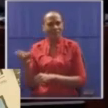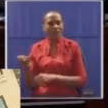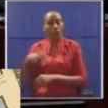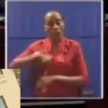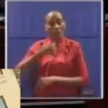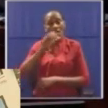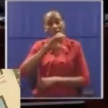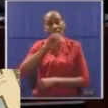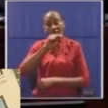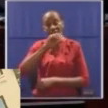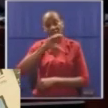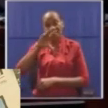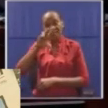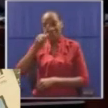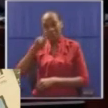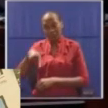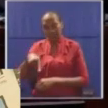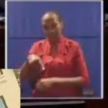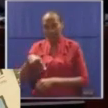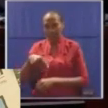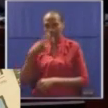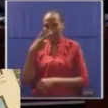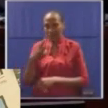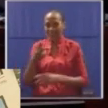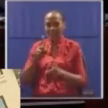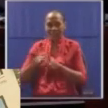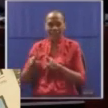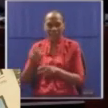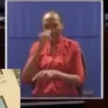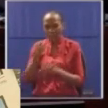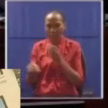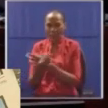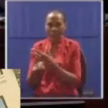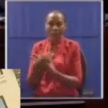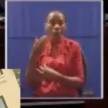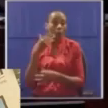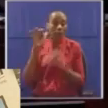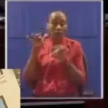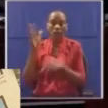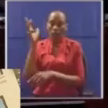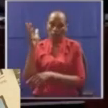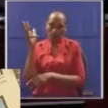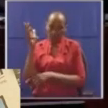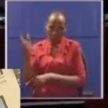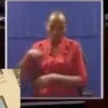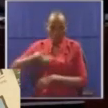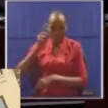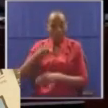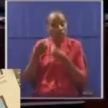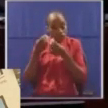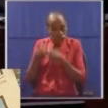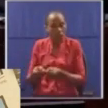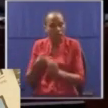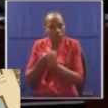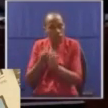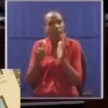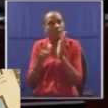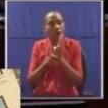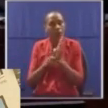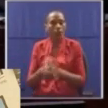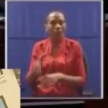are and have been deplorable incidents of hate crimes and hate speech, which must be dealt with the full force of the law.